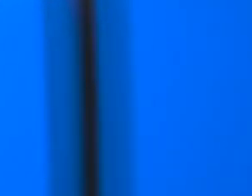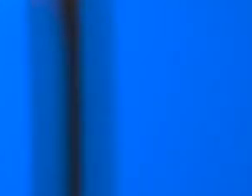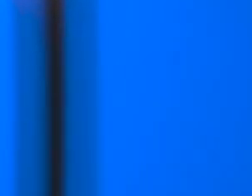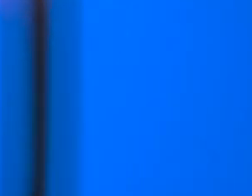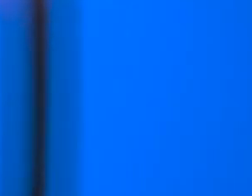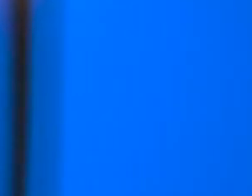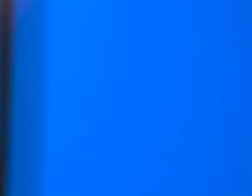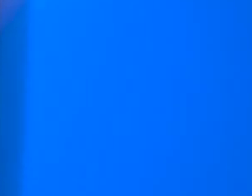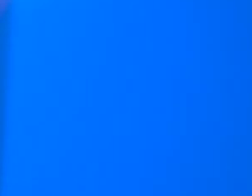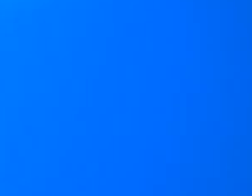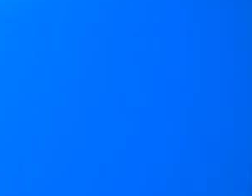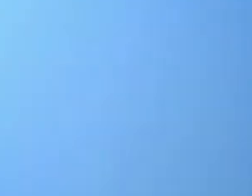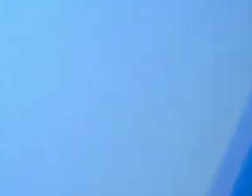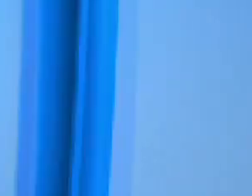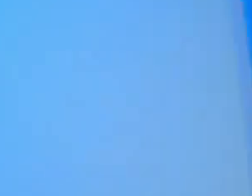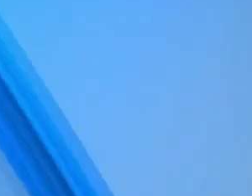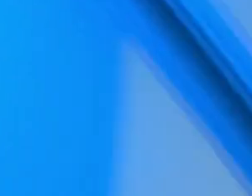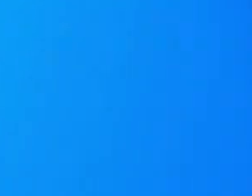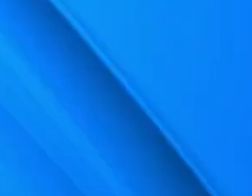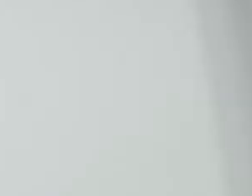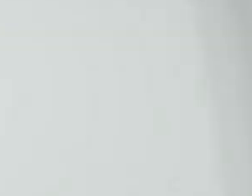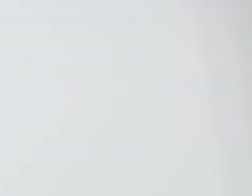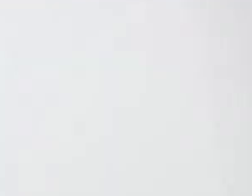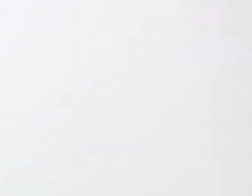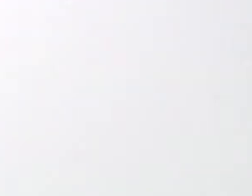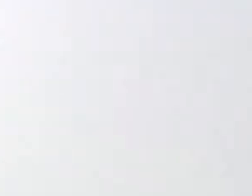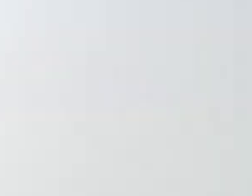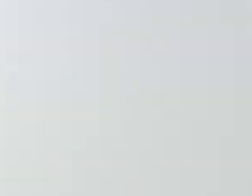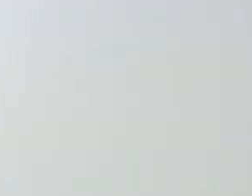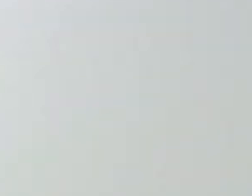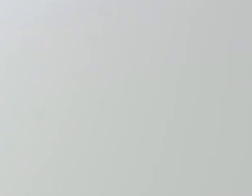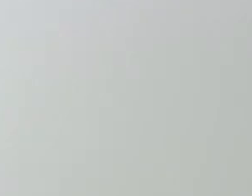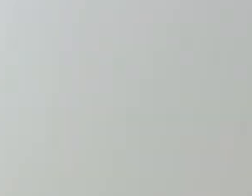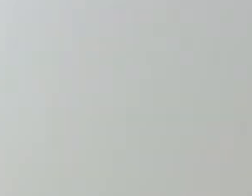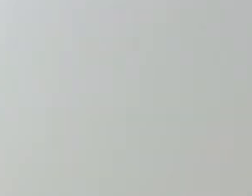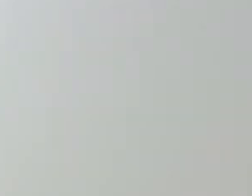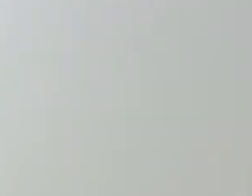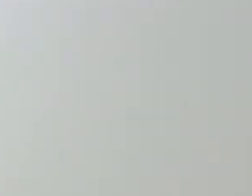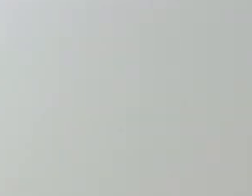ZNS Total Sports is brought to you by 4th Terrace Diagnostic Center.